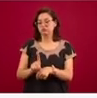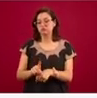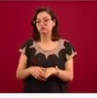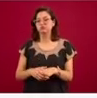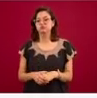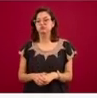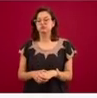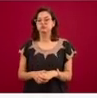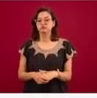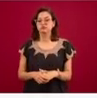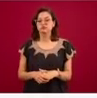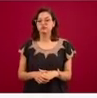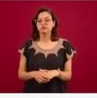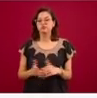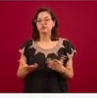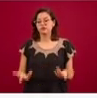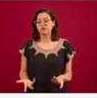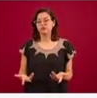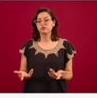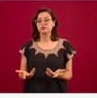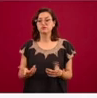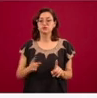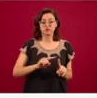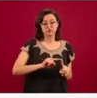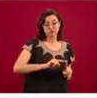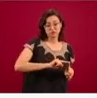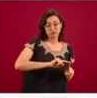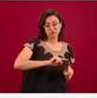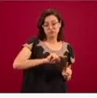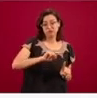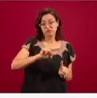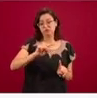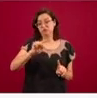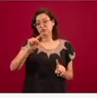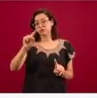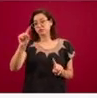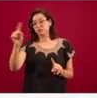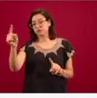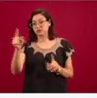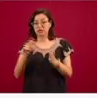by date, meaning each date with how many